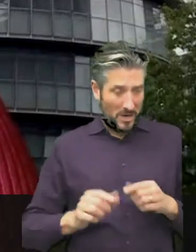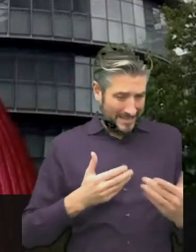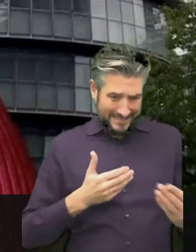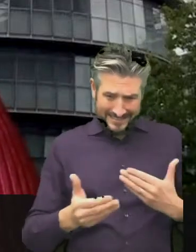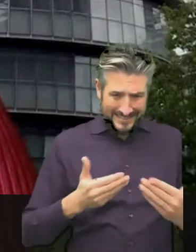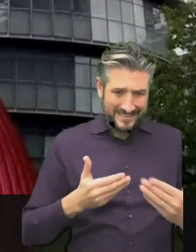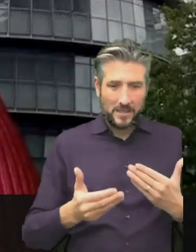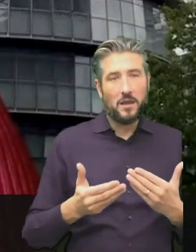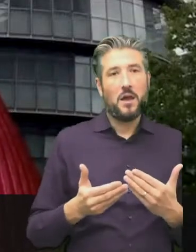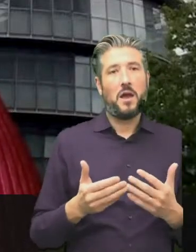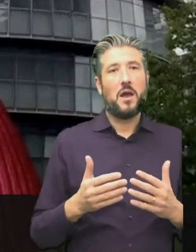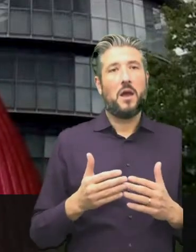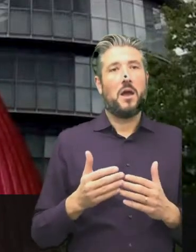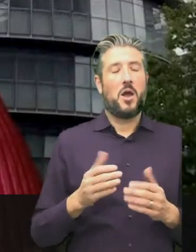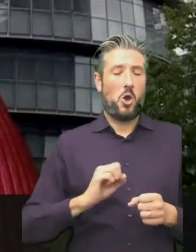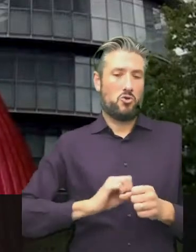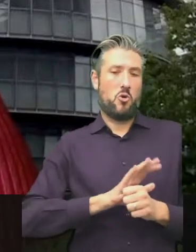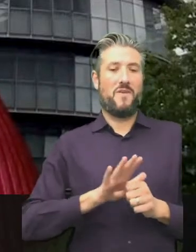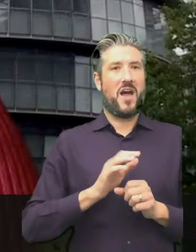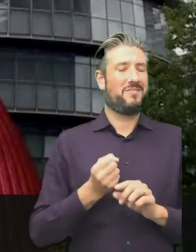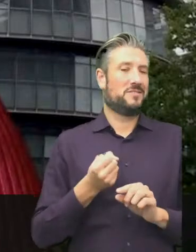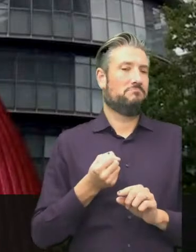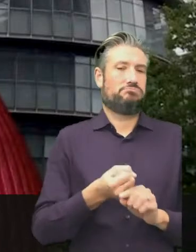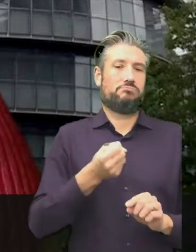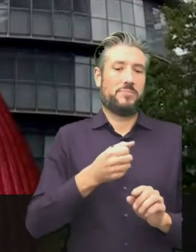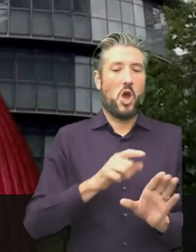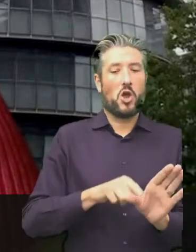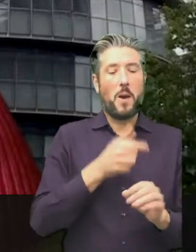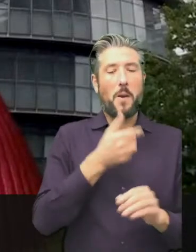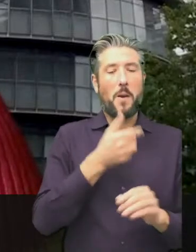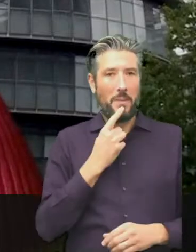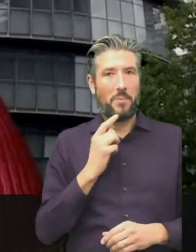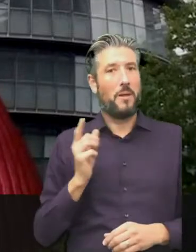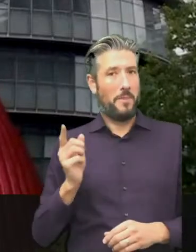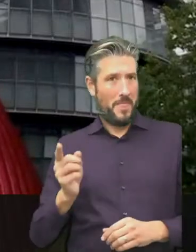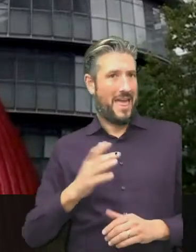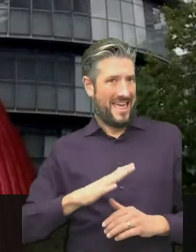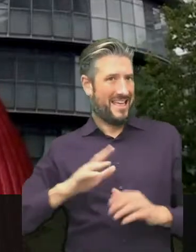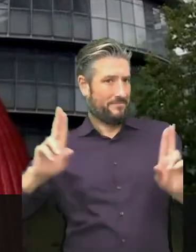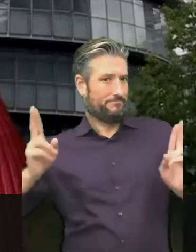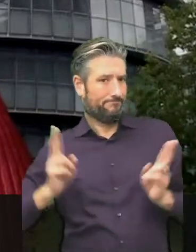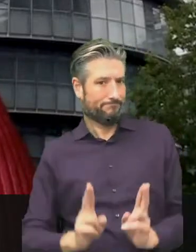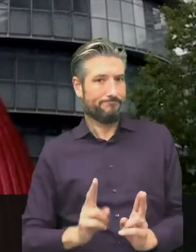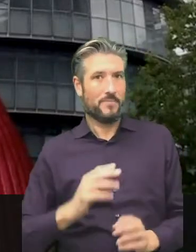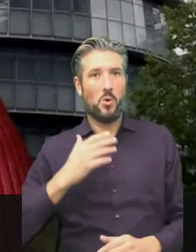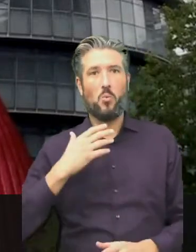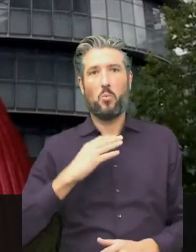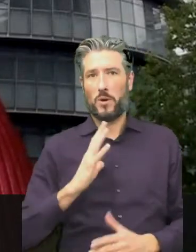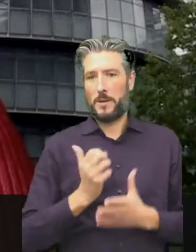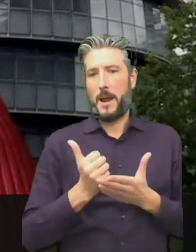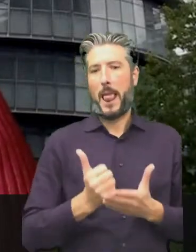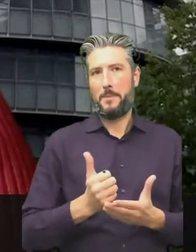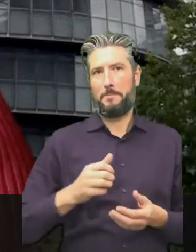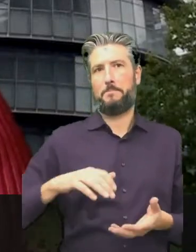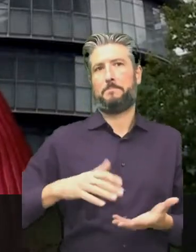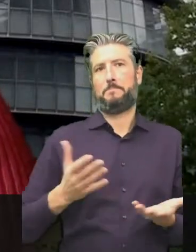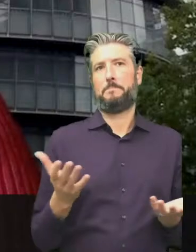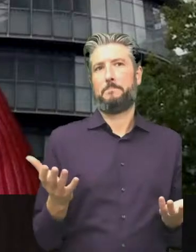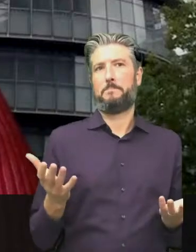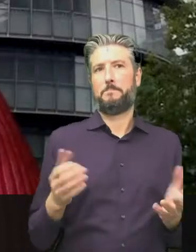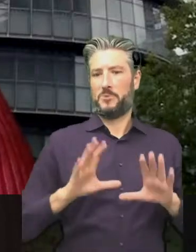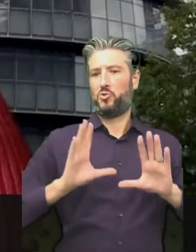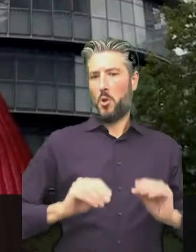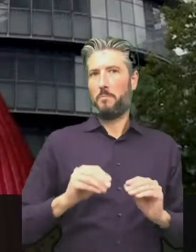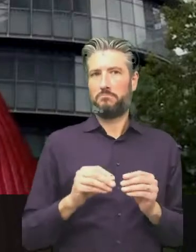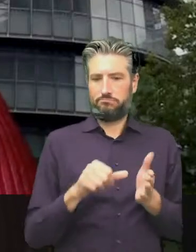of COVID on our young people. I have spent most of my time really